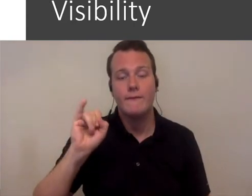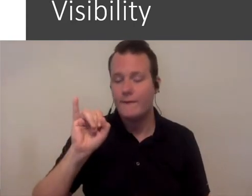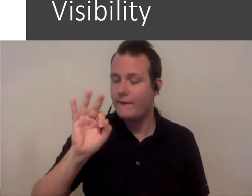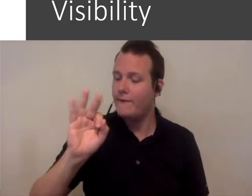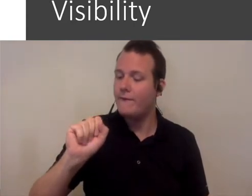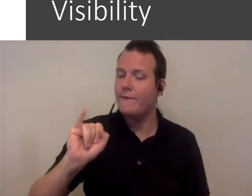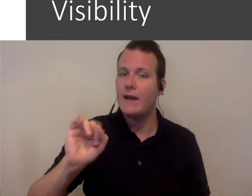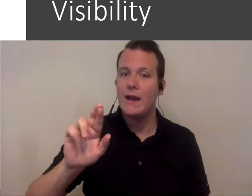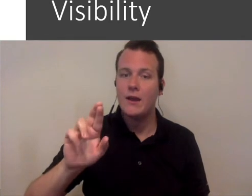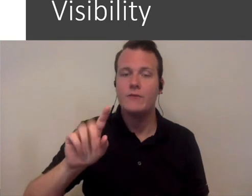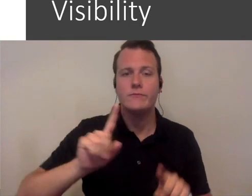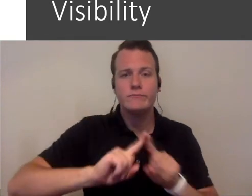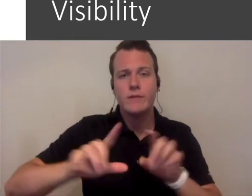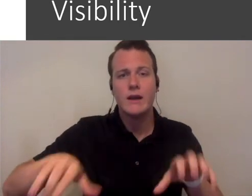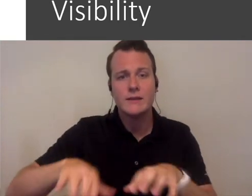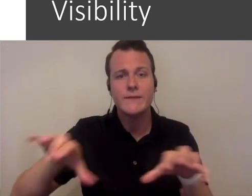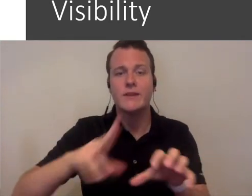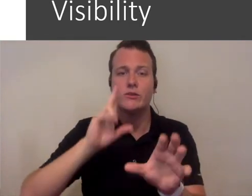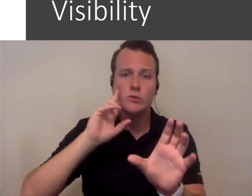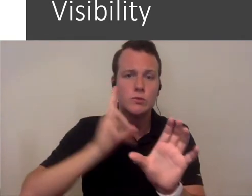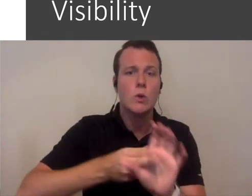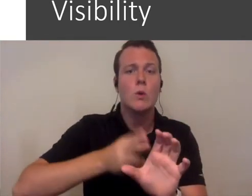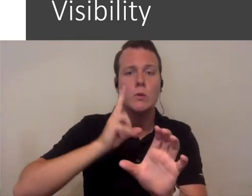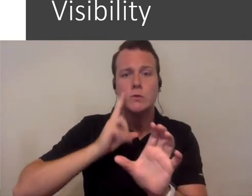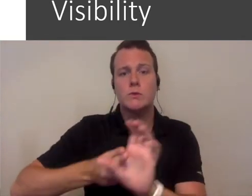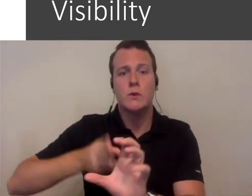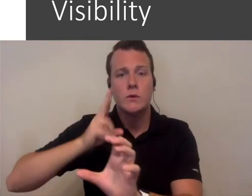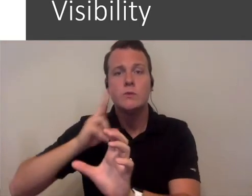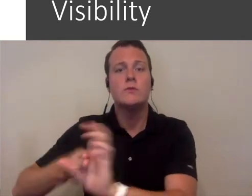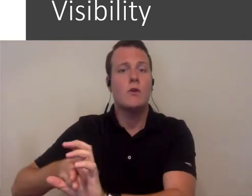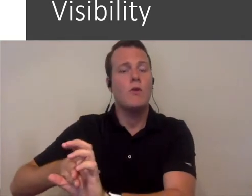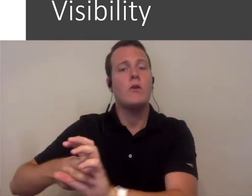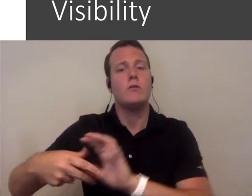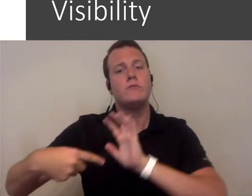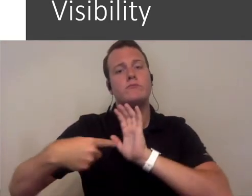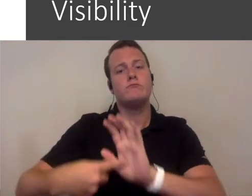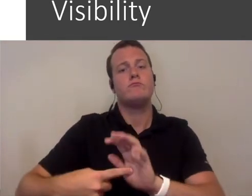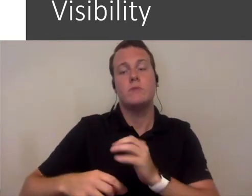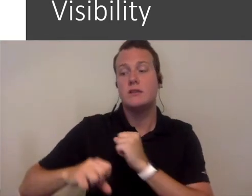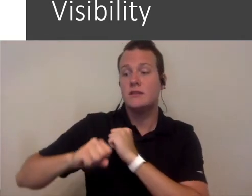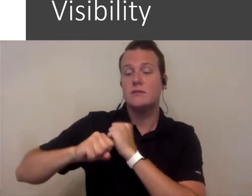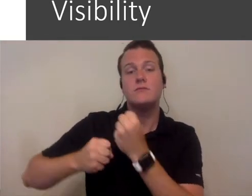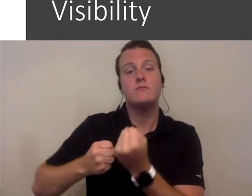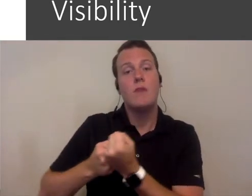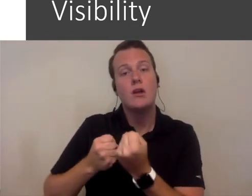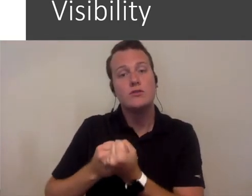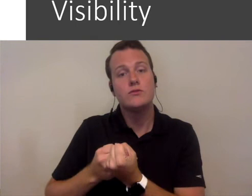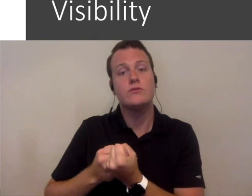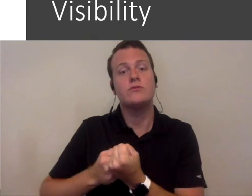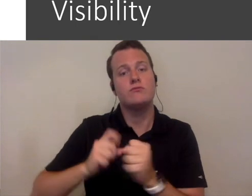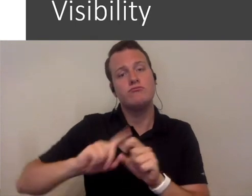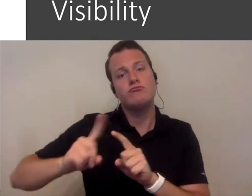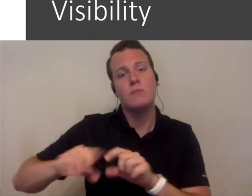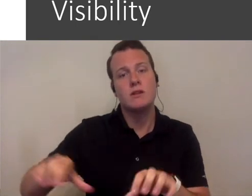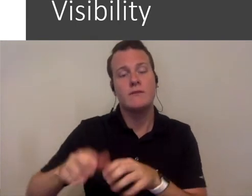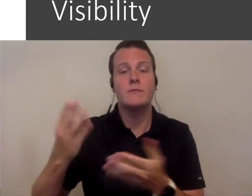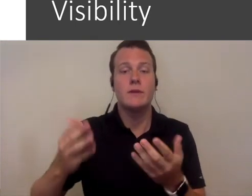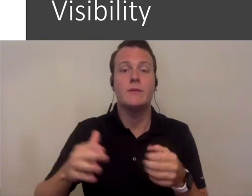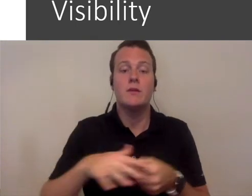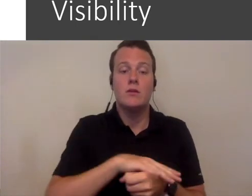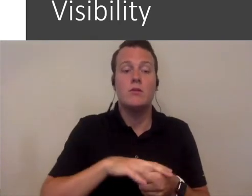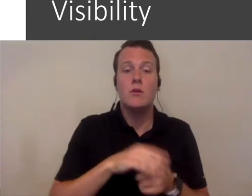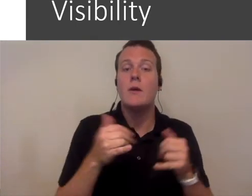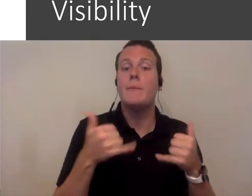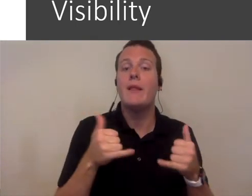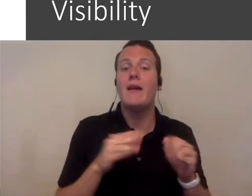different activities within the community, be out in front, sponsor different activities. You may have a local